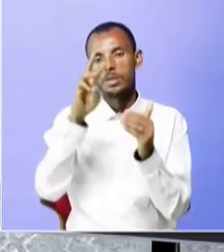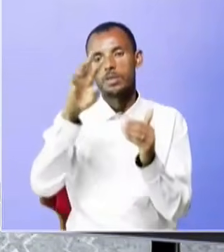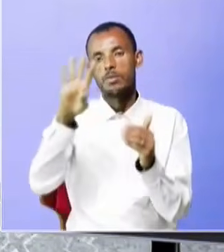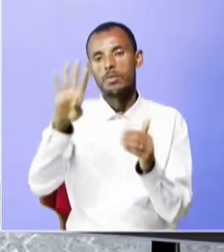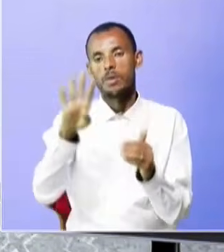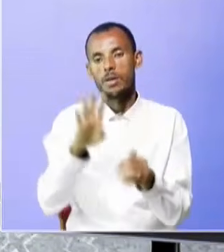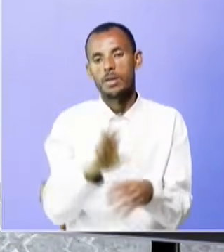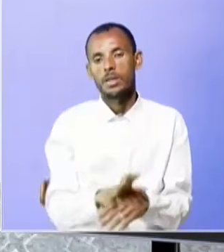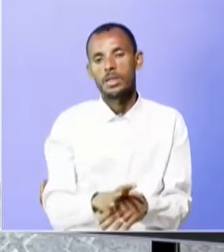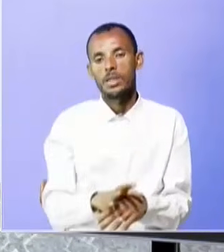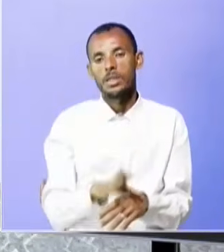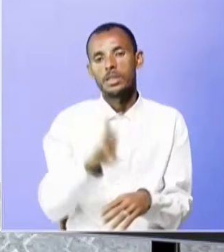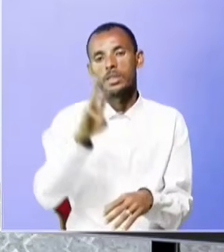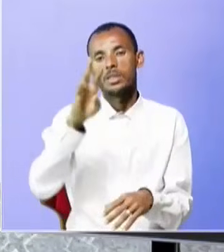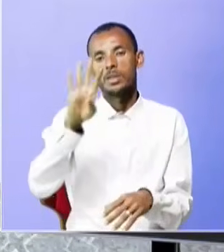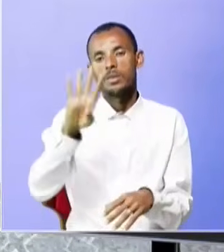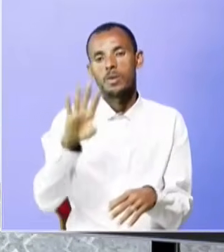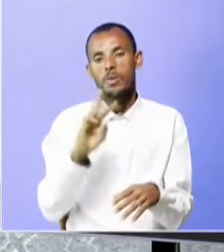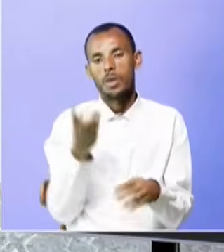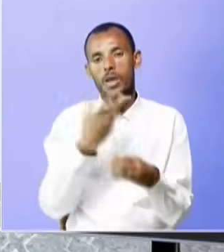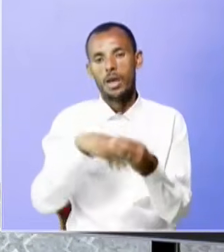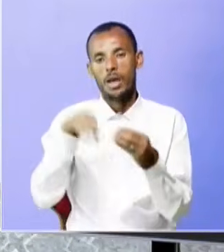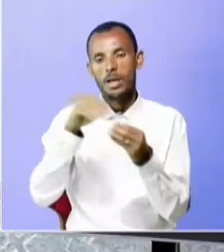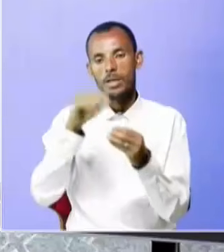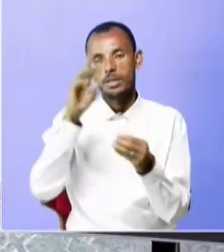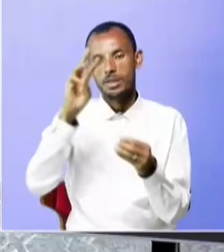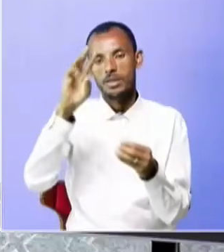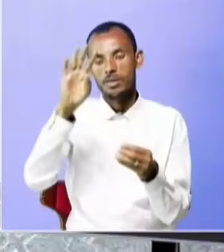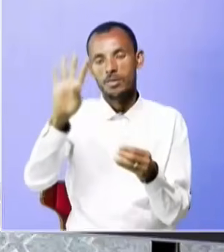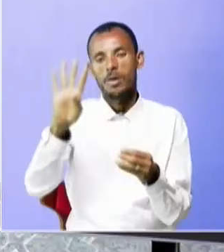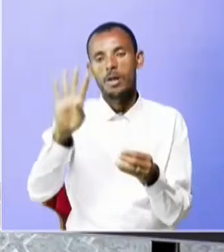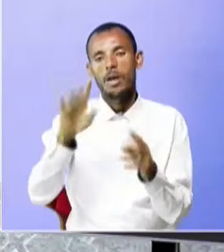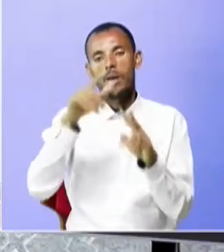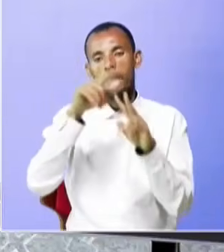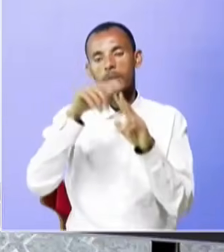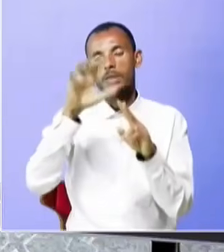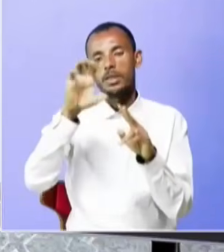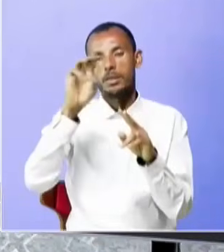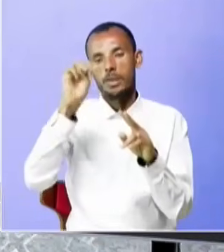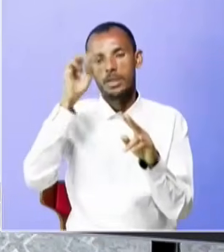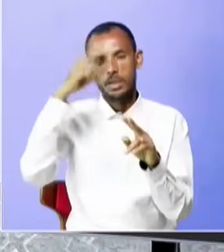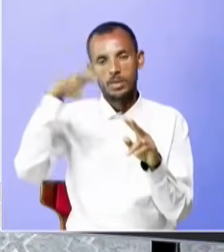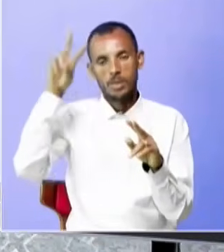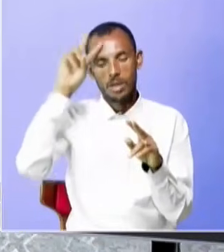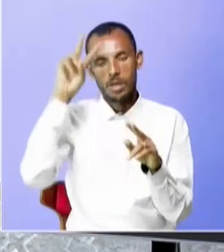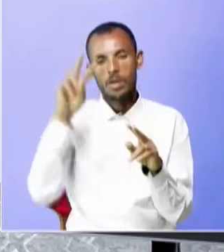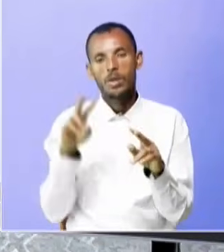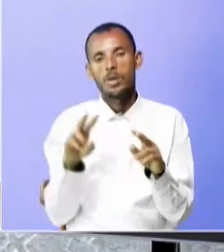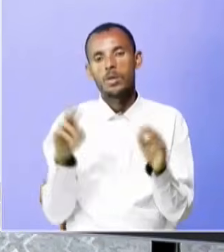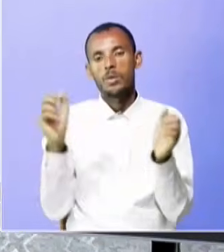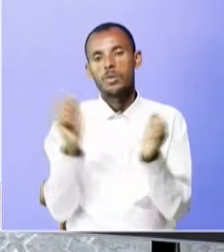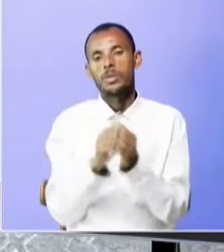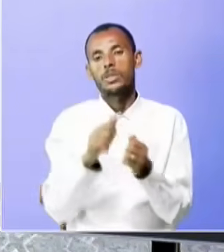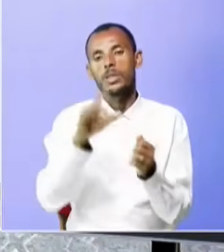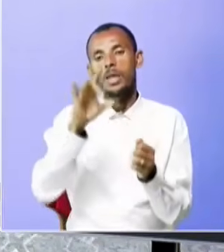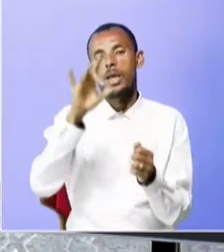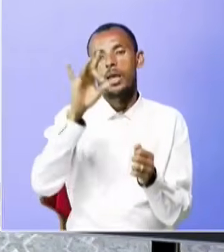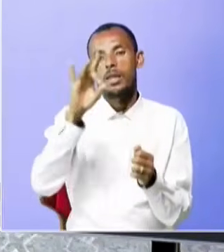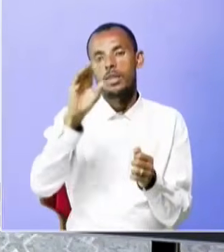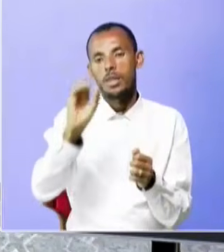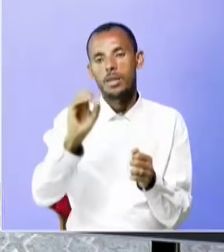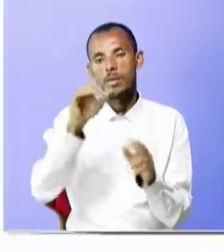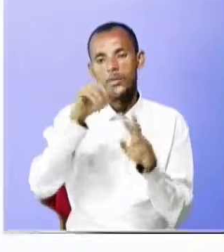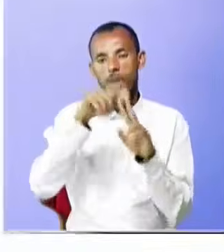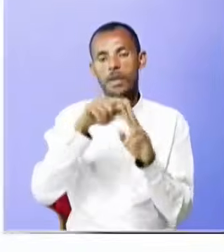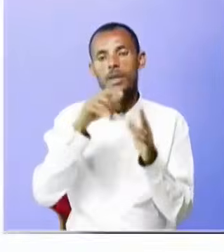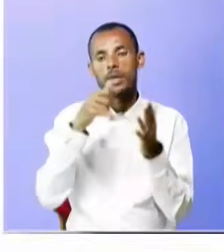64. We add 64 pi centimeter square with 80 pi. So